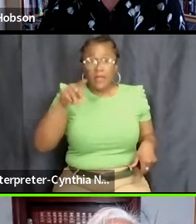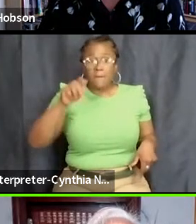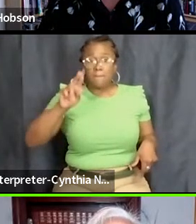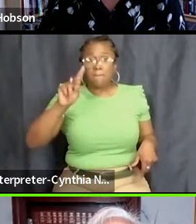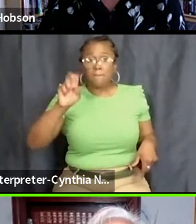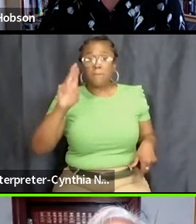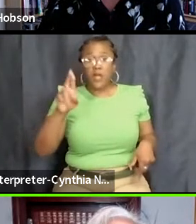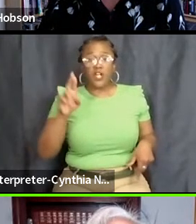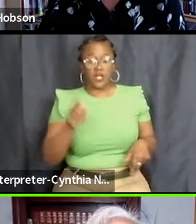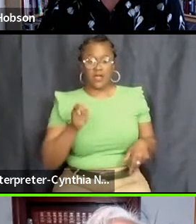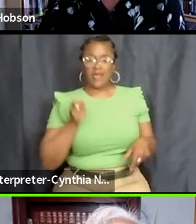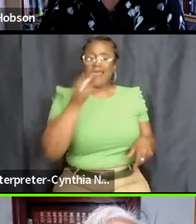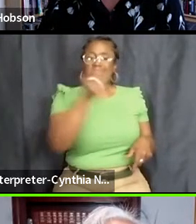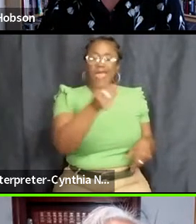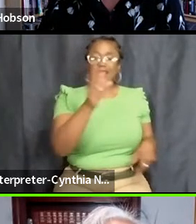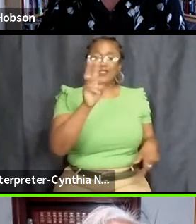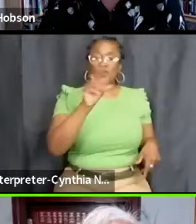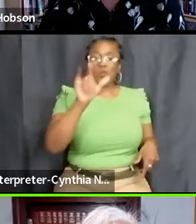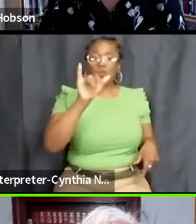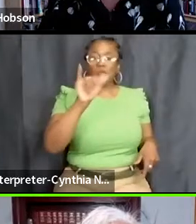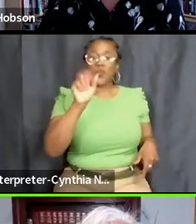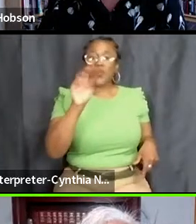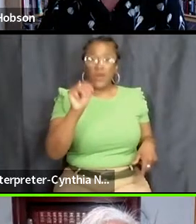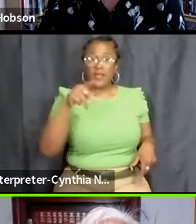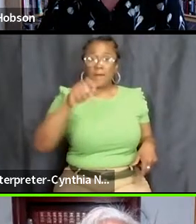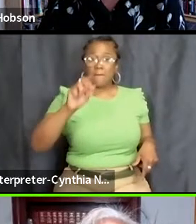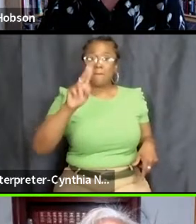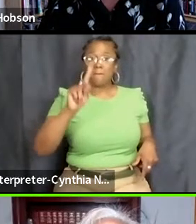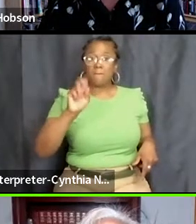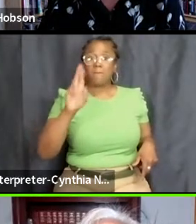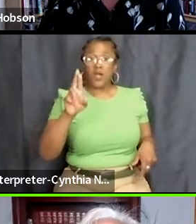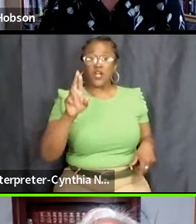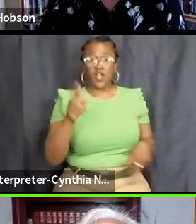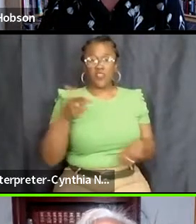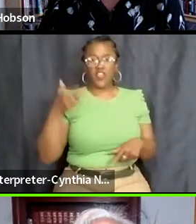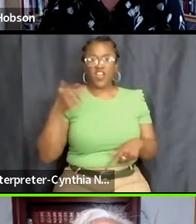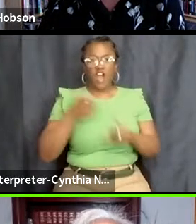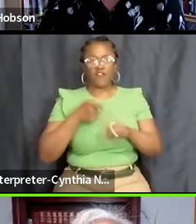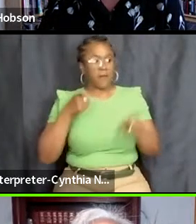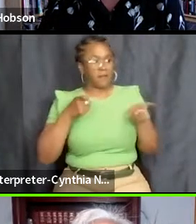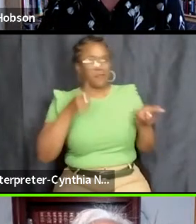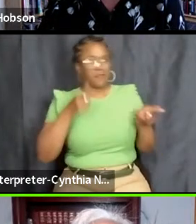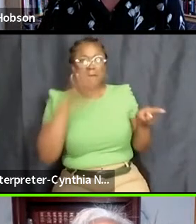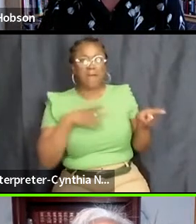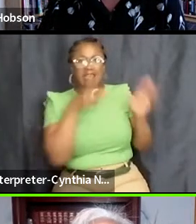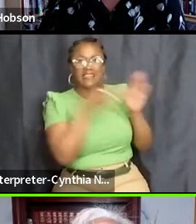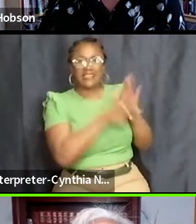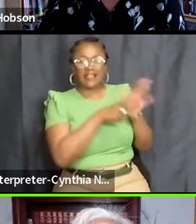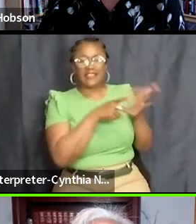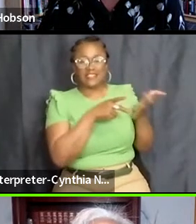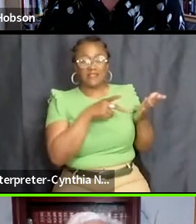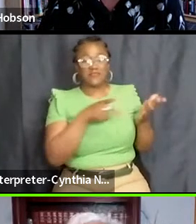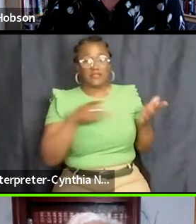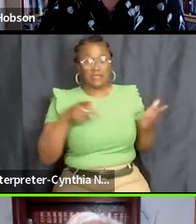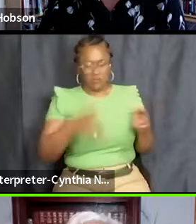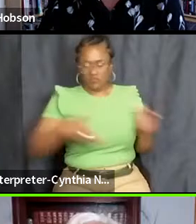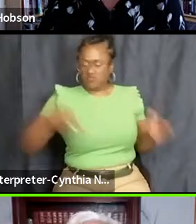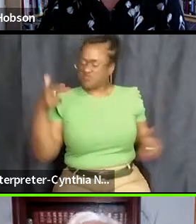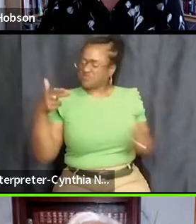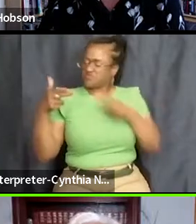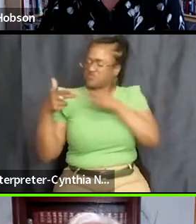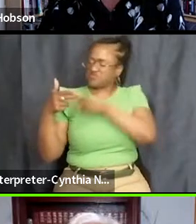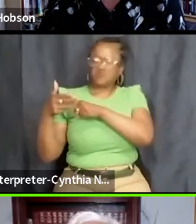Frederick Douglass Gorsuch's gun. And Douglass called it his most prized possession.